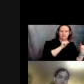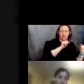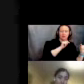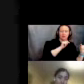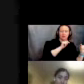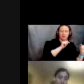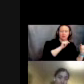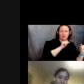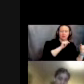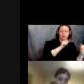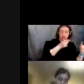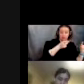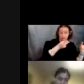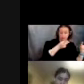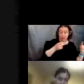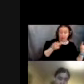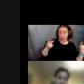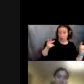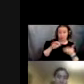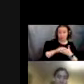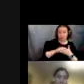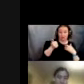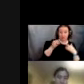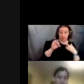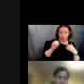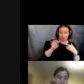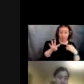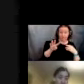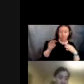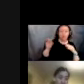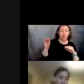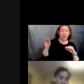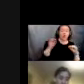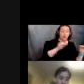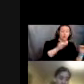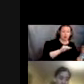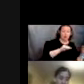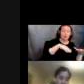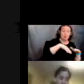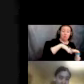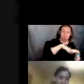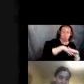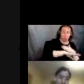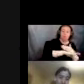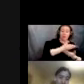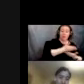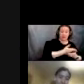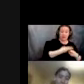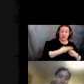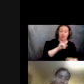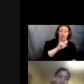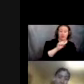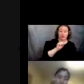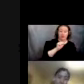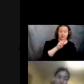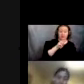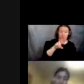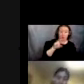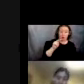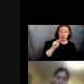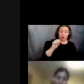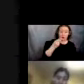Harry and Joanna marry, in 1904, a baby was born named Isamu Noguchi, and he was the